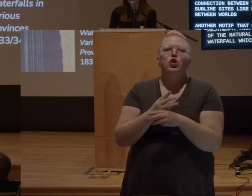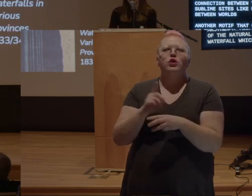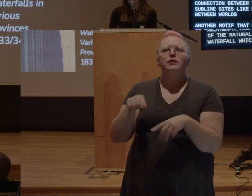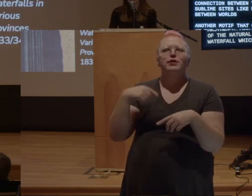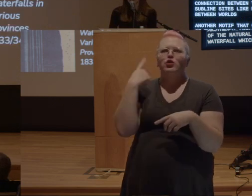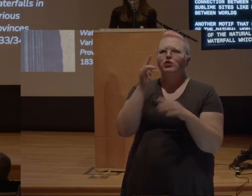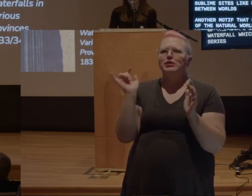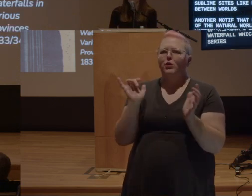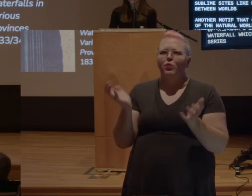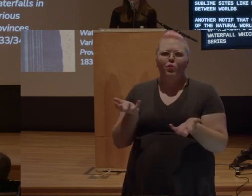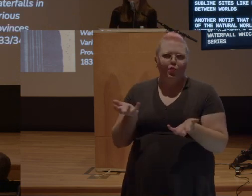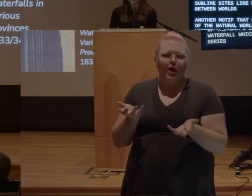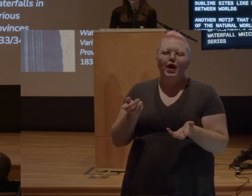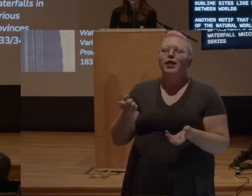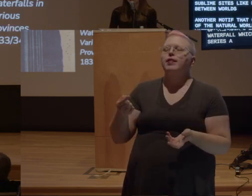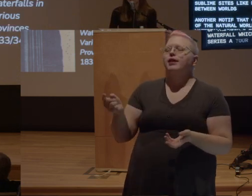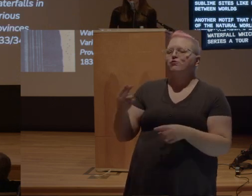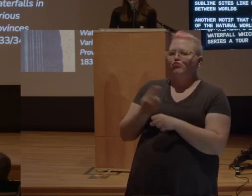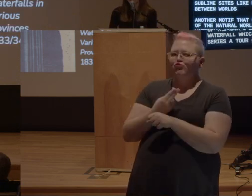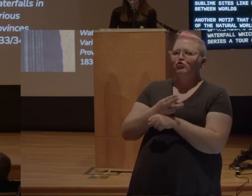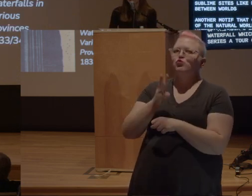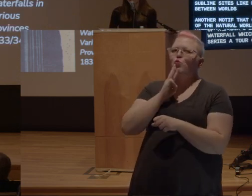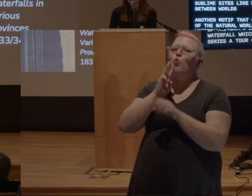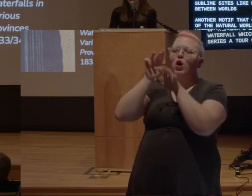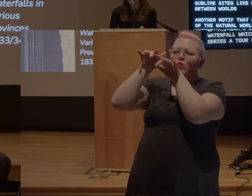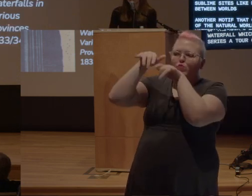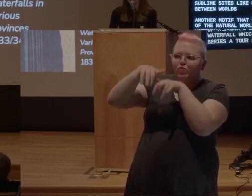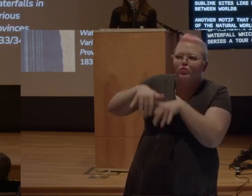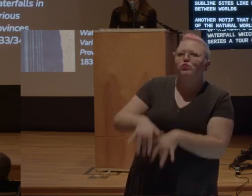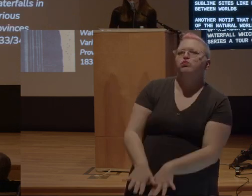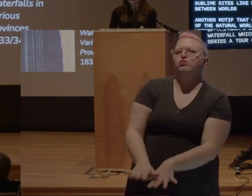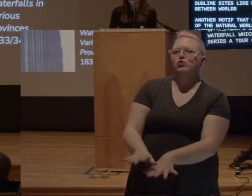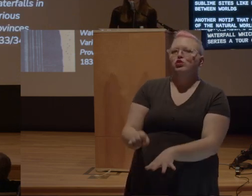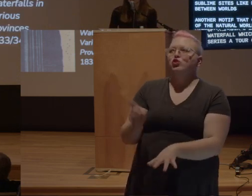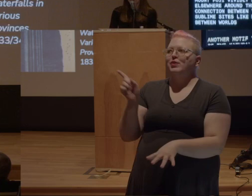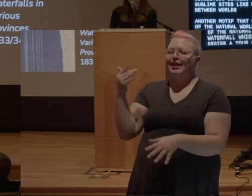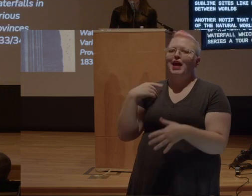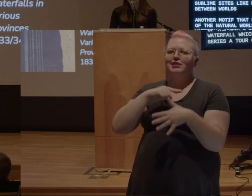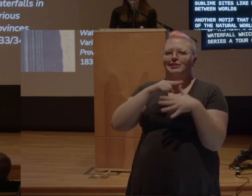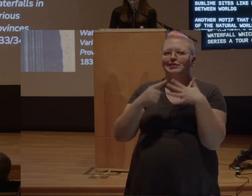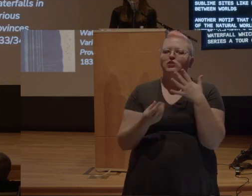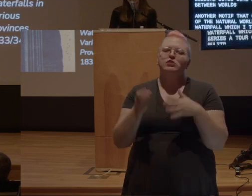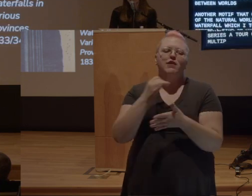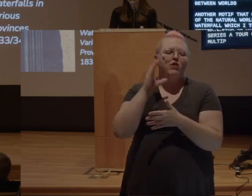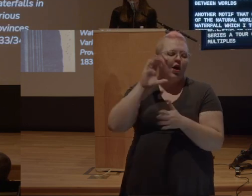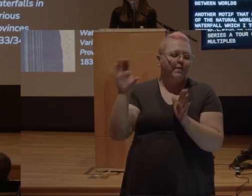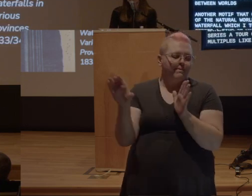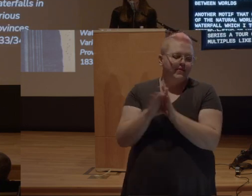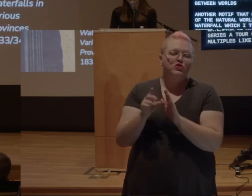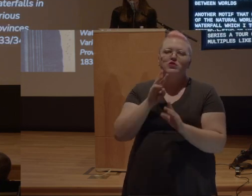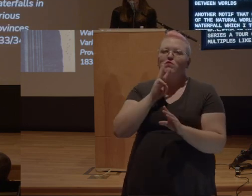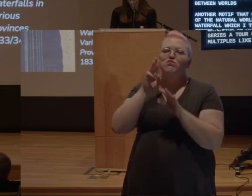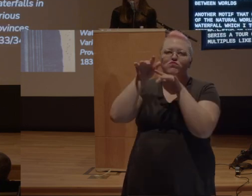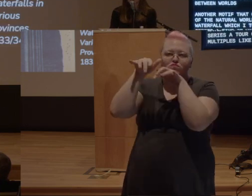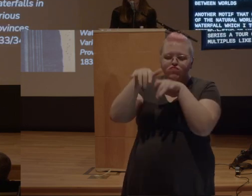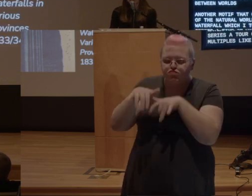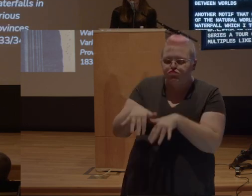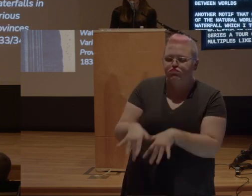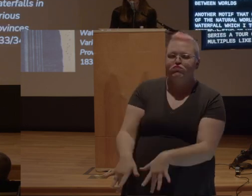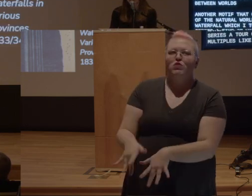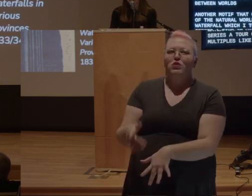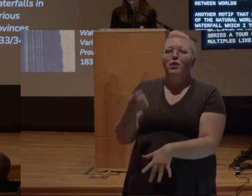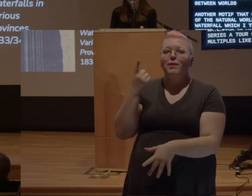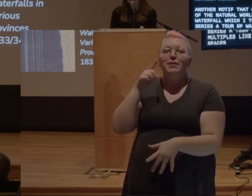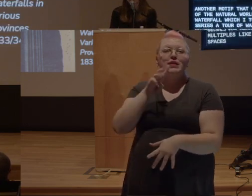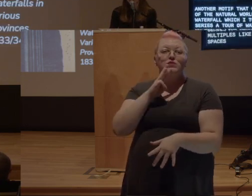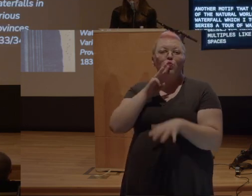another series, a tour of waterfalls in various provinces. Waterfalls, like mountains, are regarded as liminal